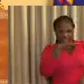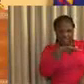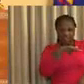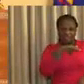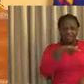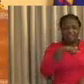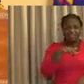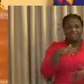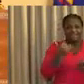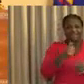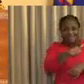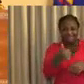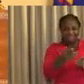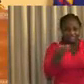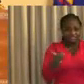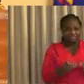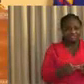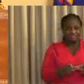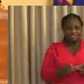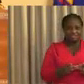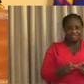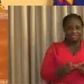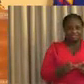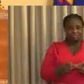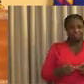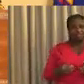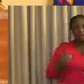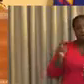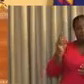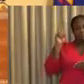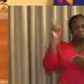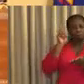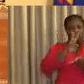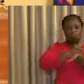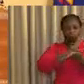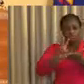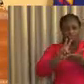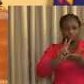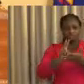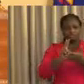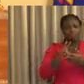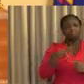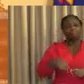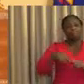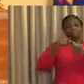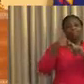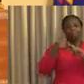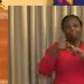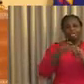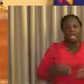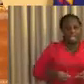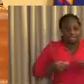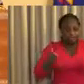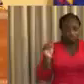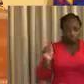for a period of 2 weeks, subject to review. It'll give us the opportunity to try to halt